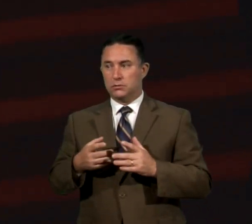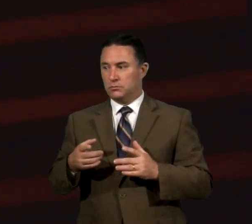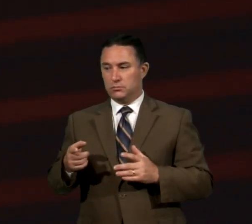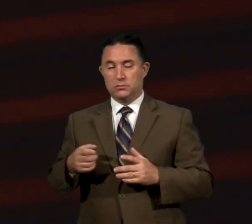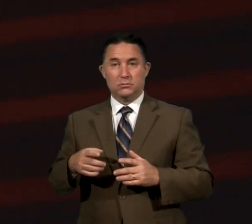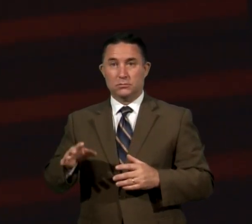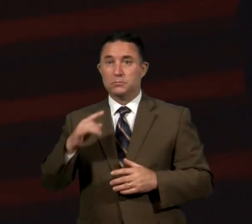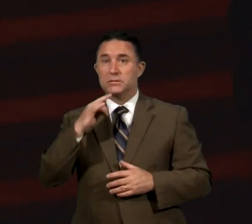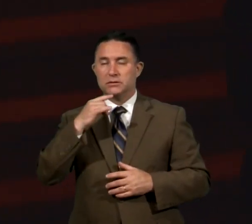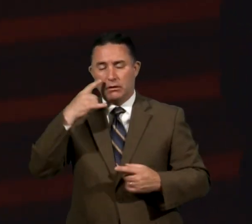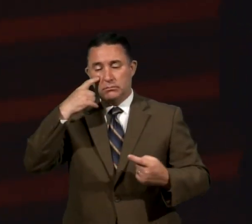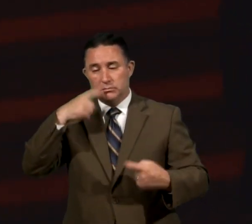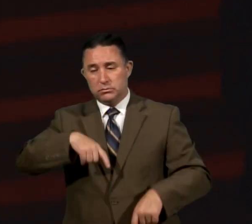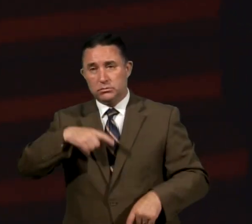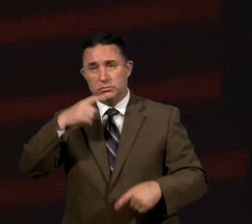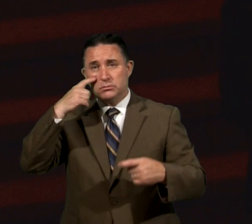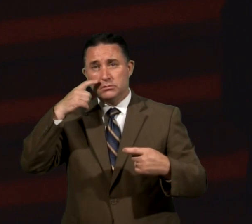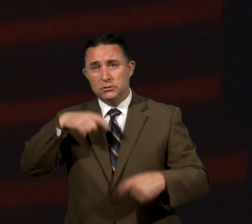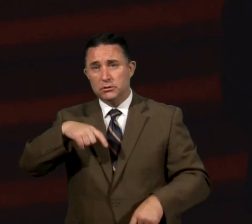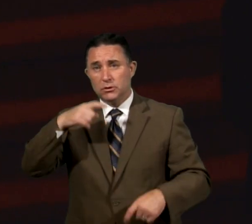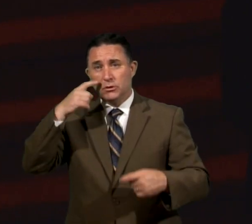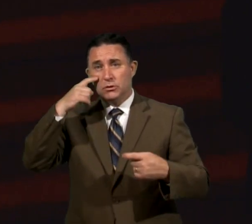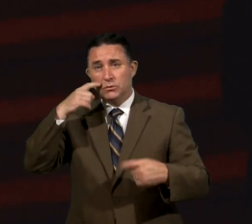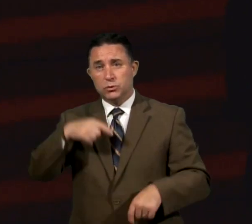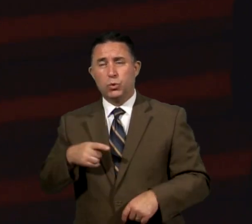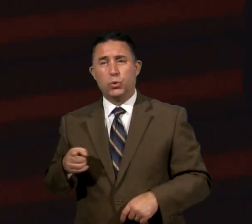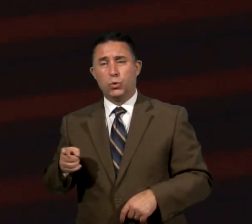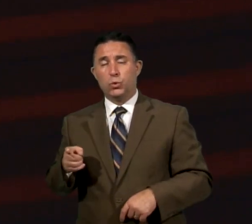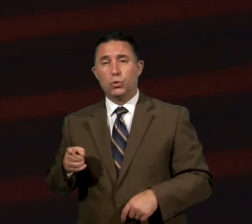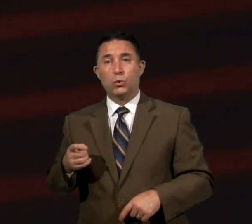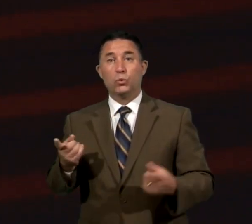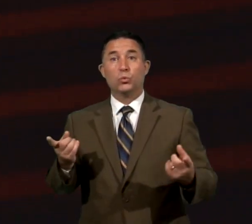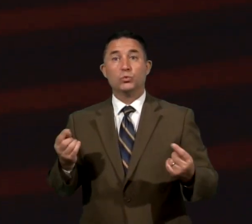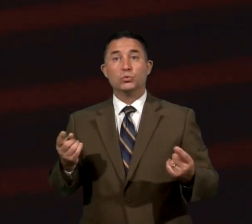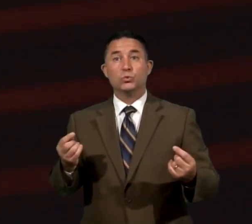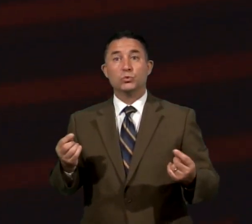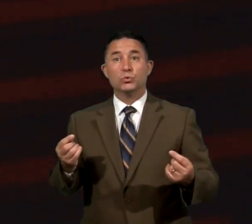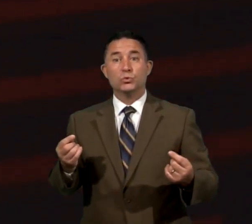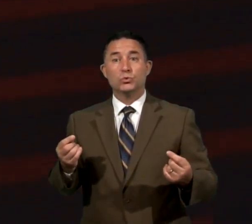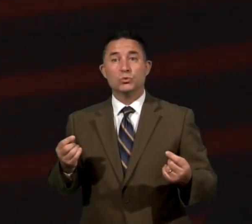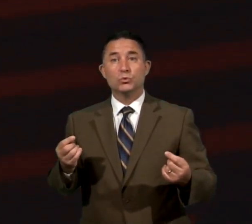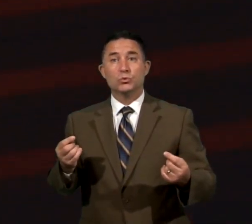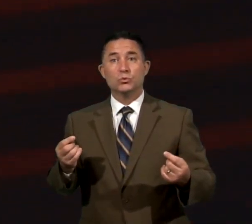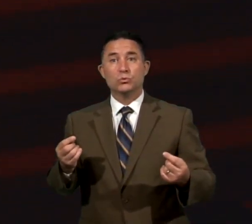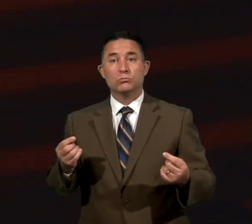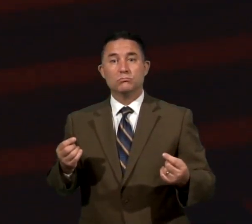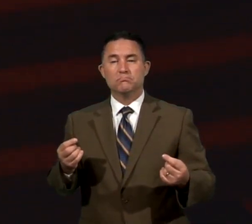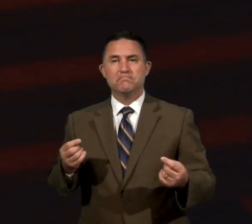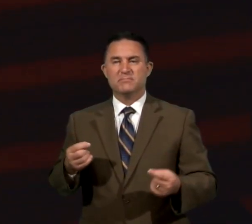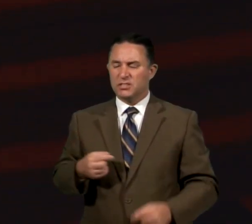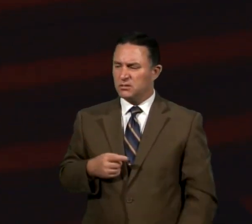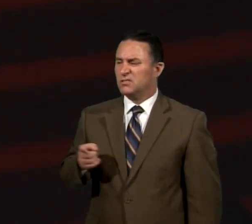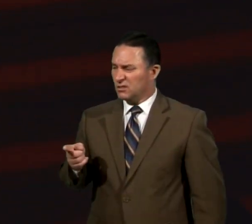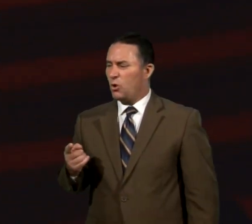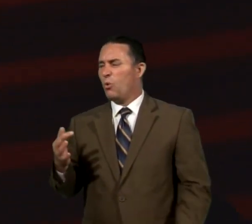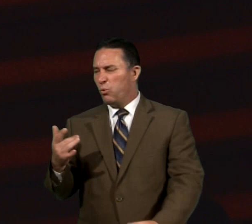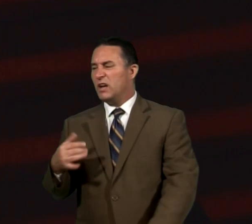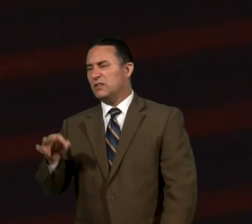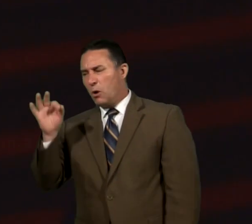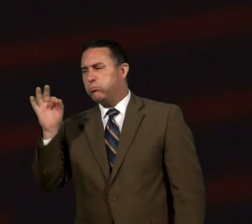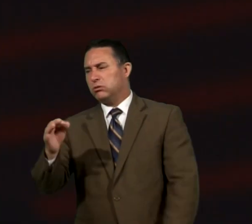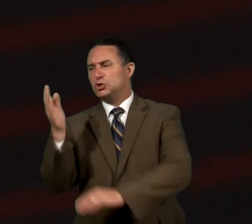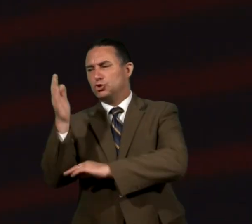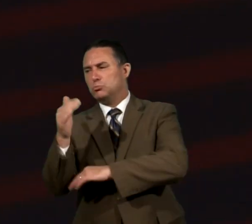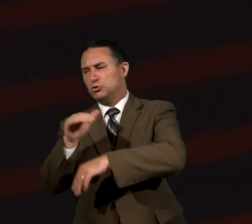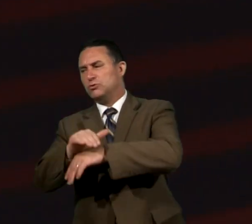some serious tears. And you know what we did? We did not tell him, wait till I preach this